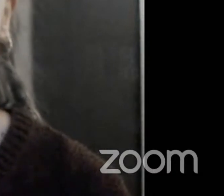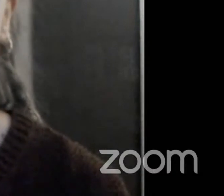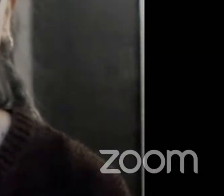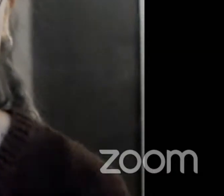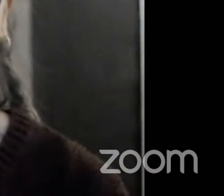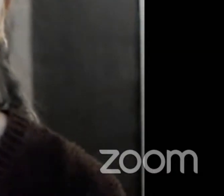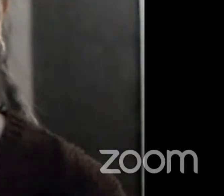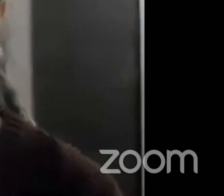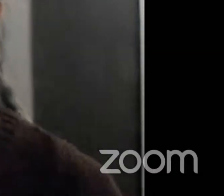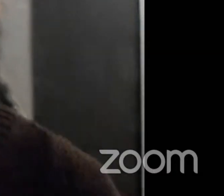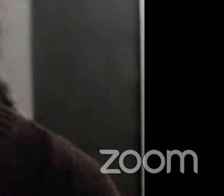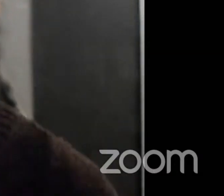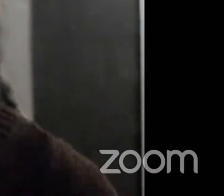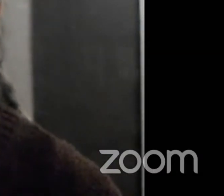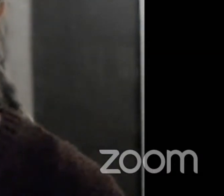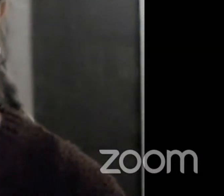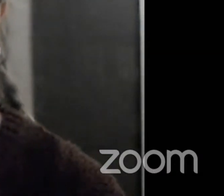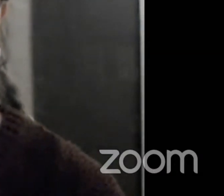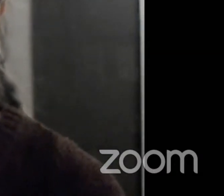you here today.